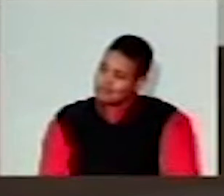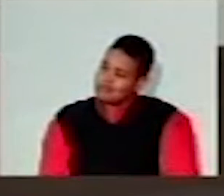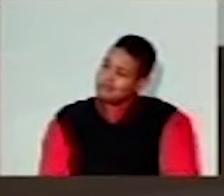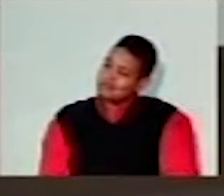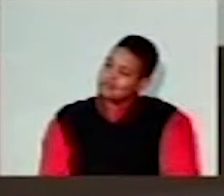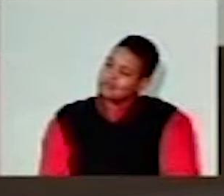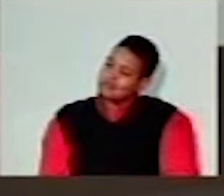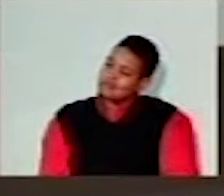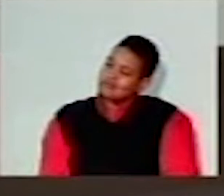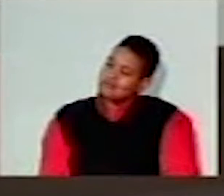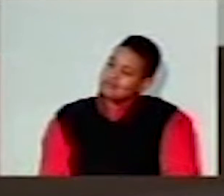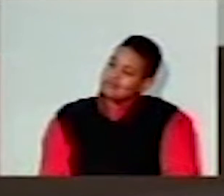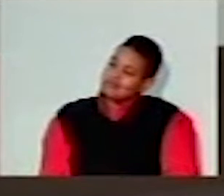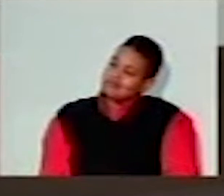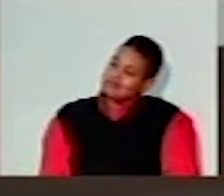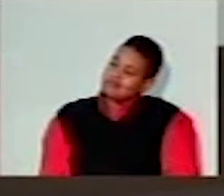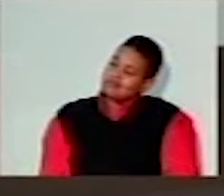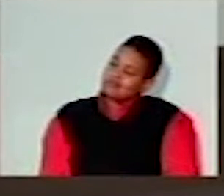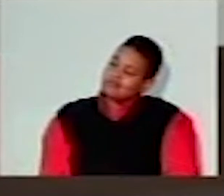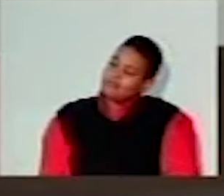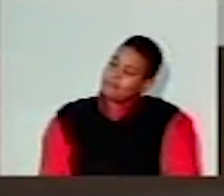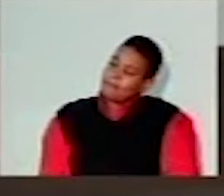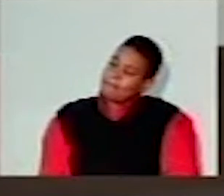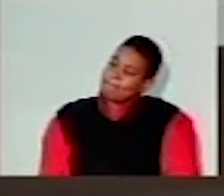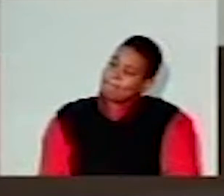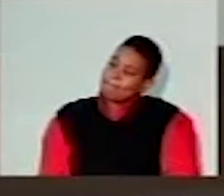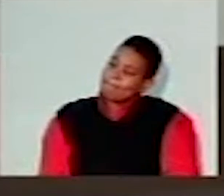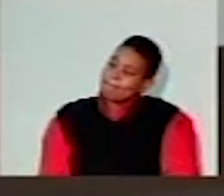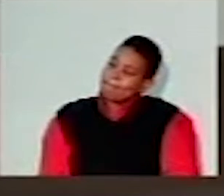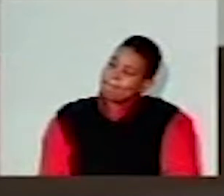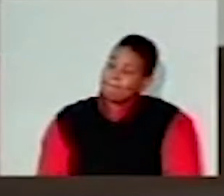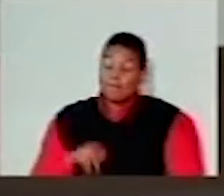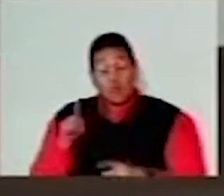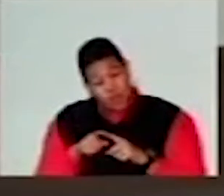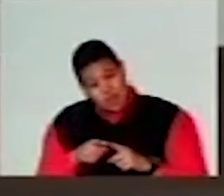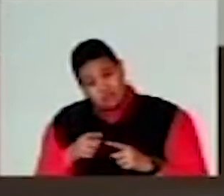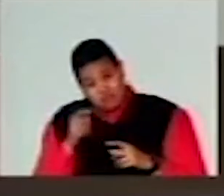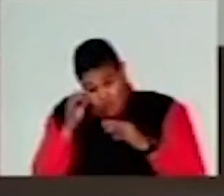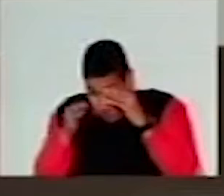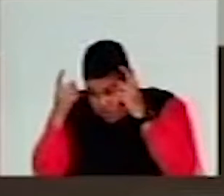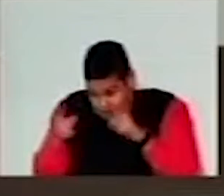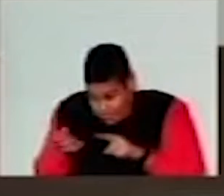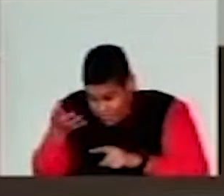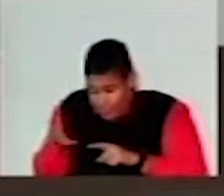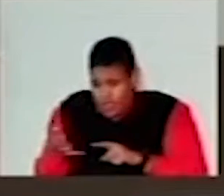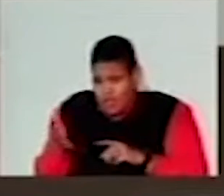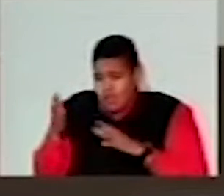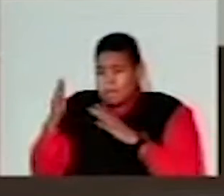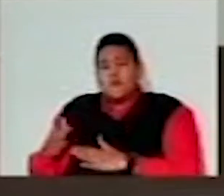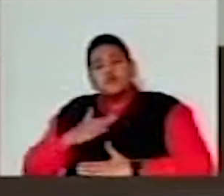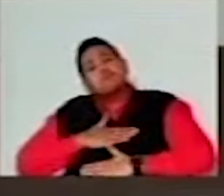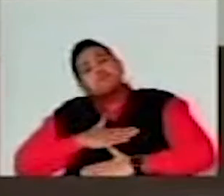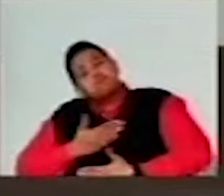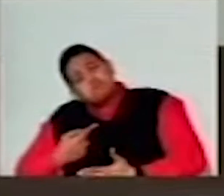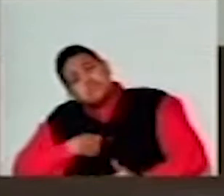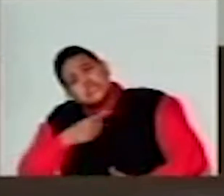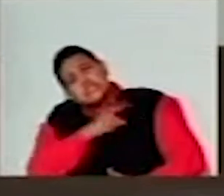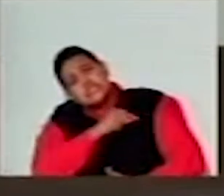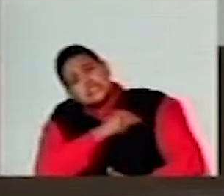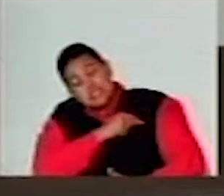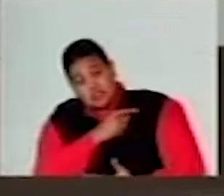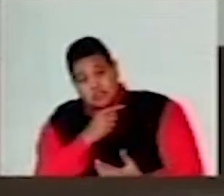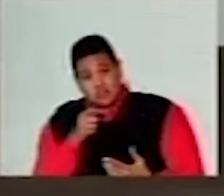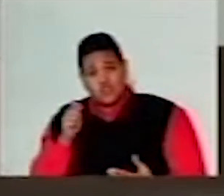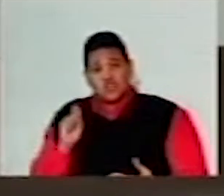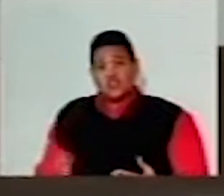when it comes to trial and the offender admits or pleads guilty, then it's an opportunity for the judge to